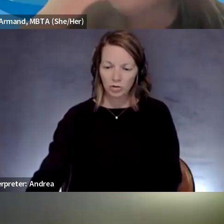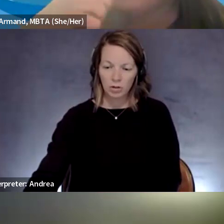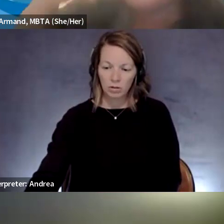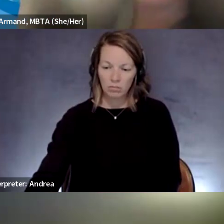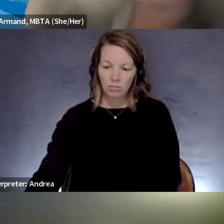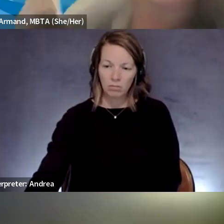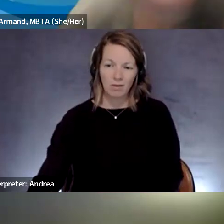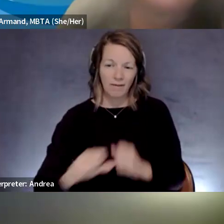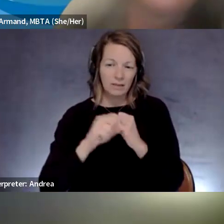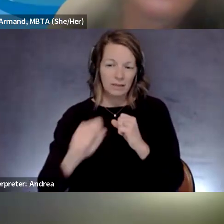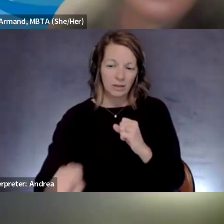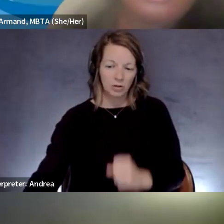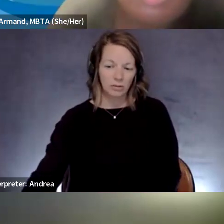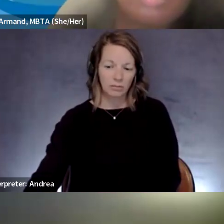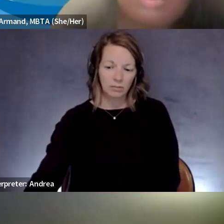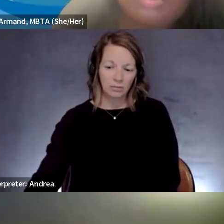to get a formal extension?